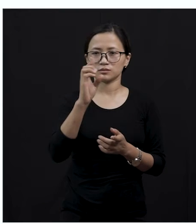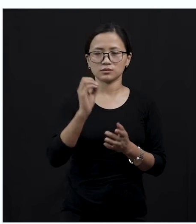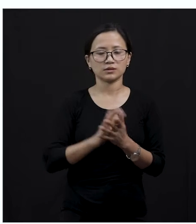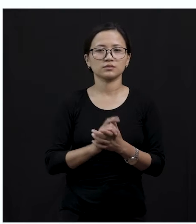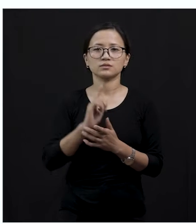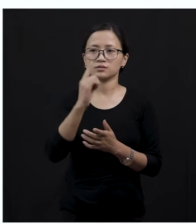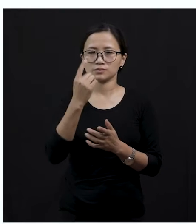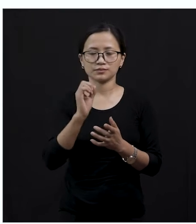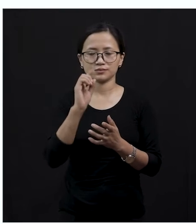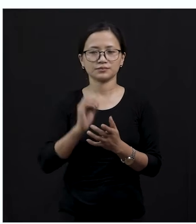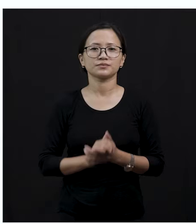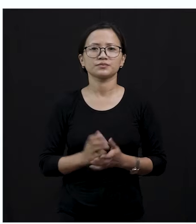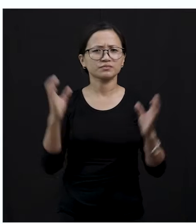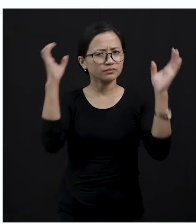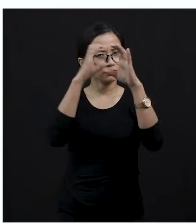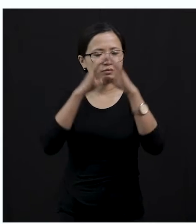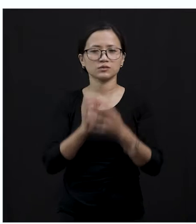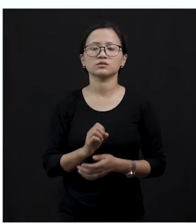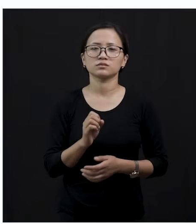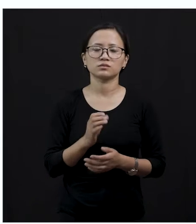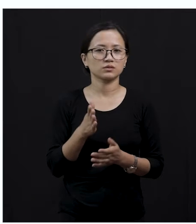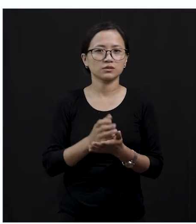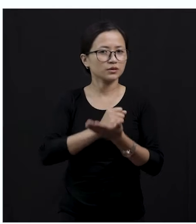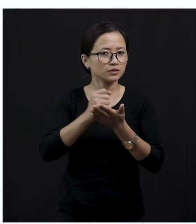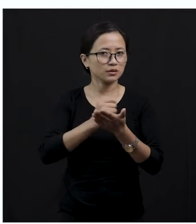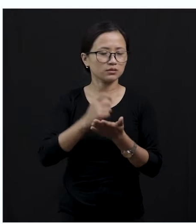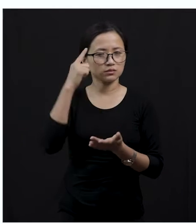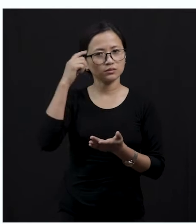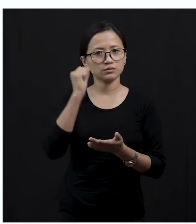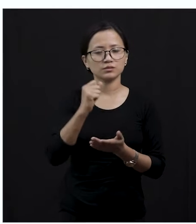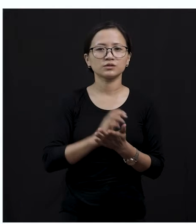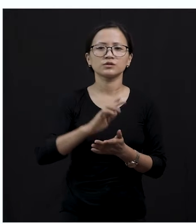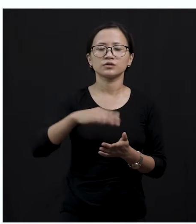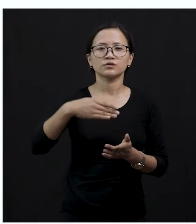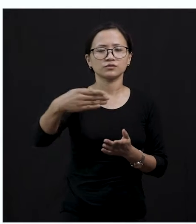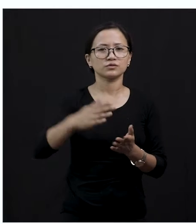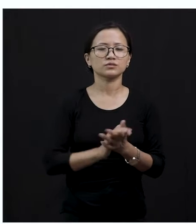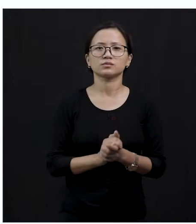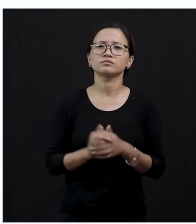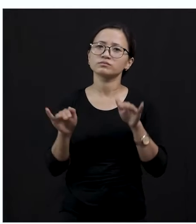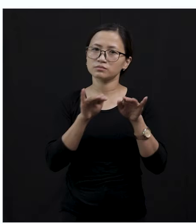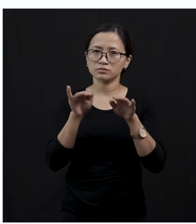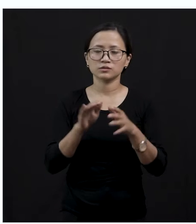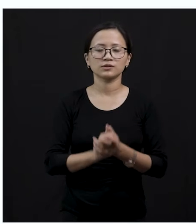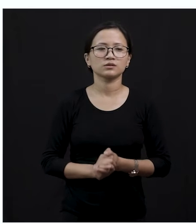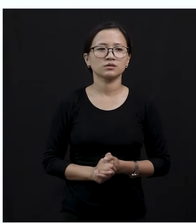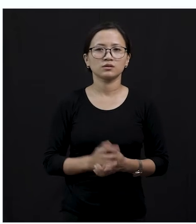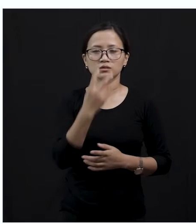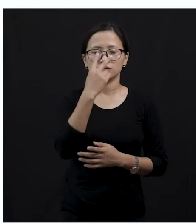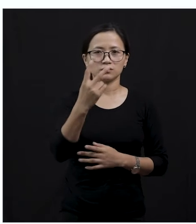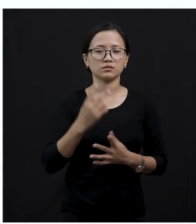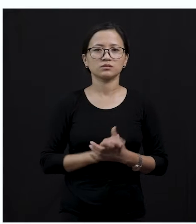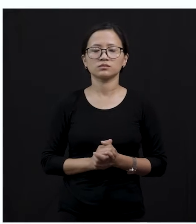Do not get confused. Try to remember this for future reference. Now, let's look